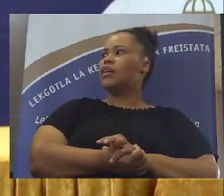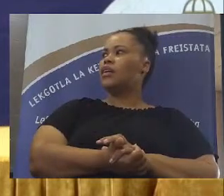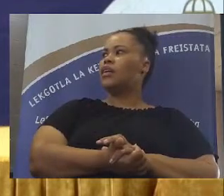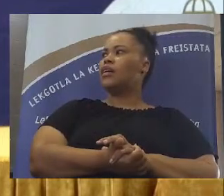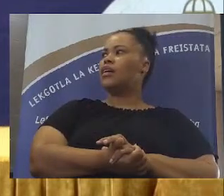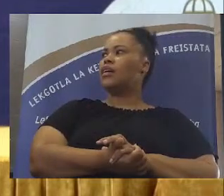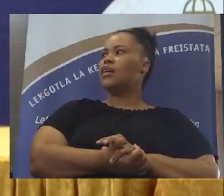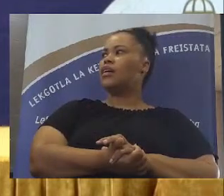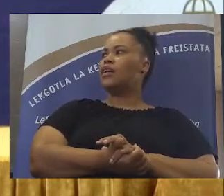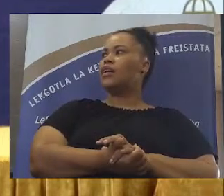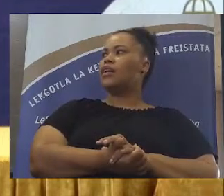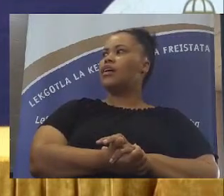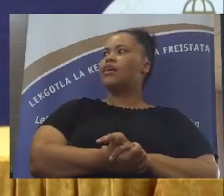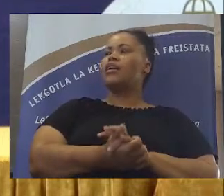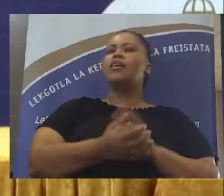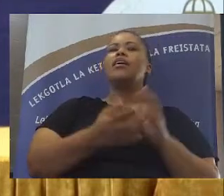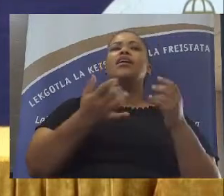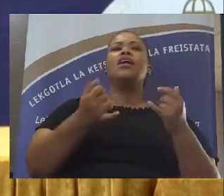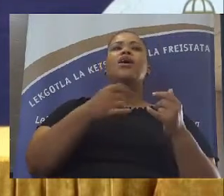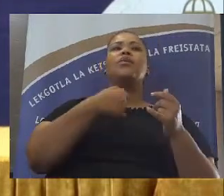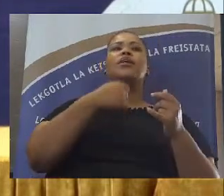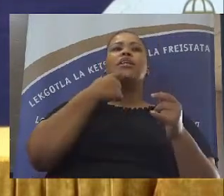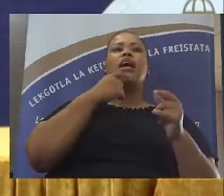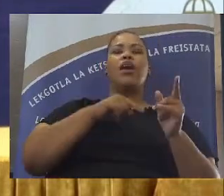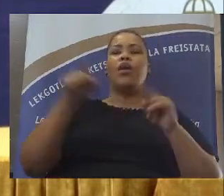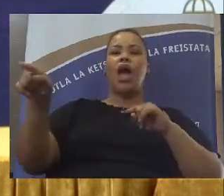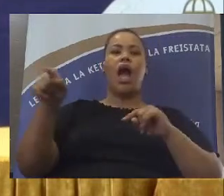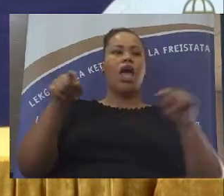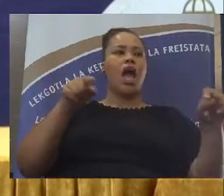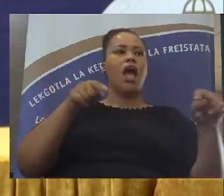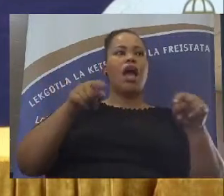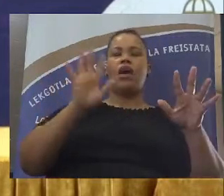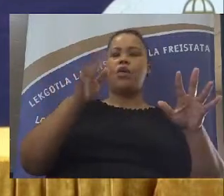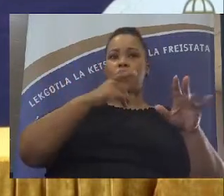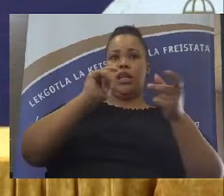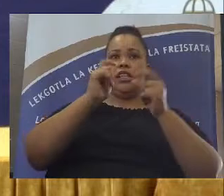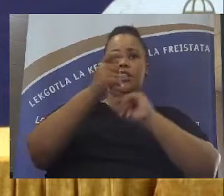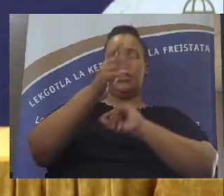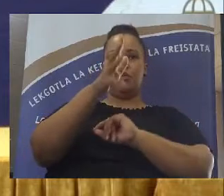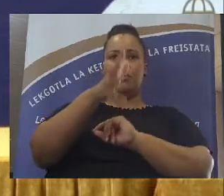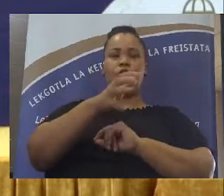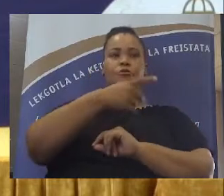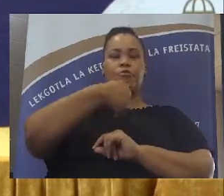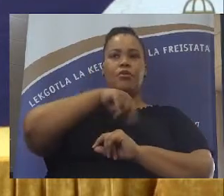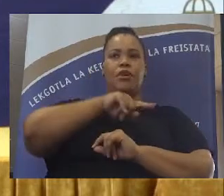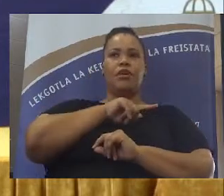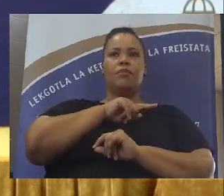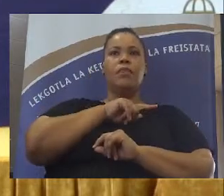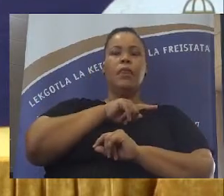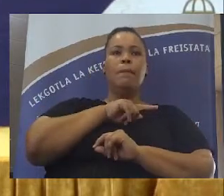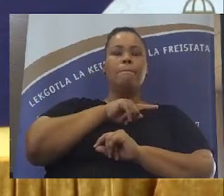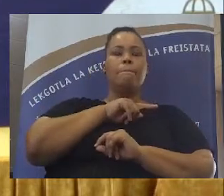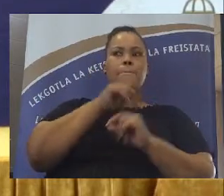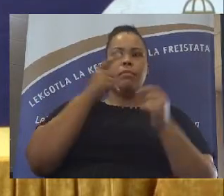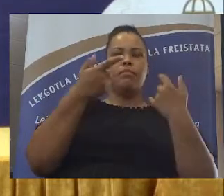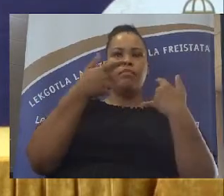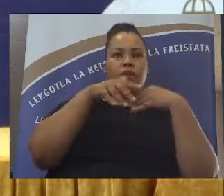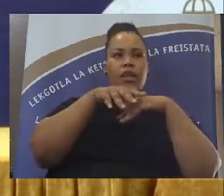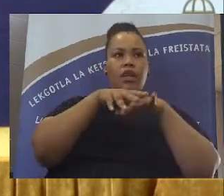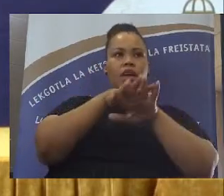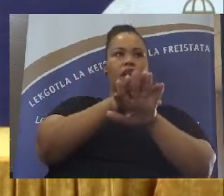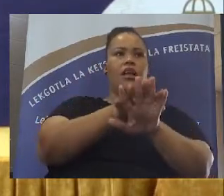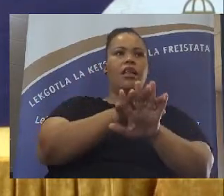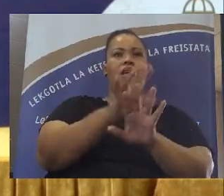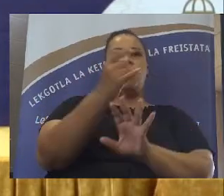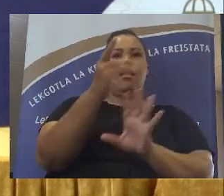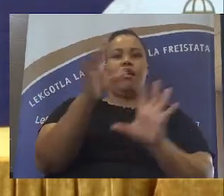going to change that. What we're going to do is we're going to merge that into one